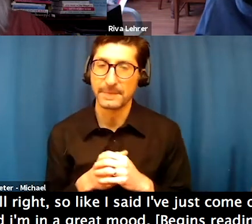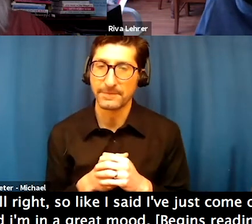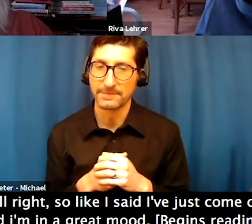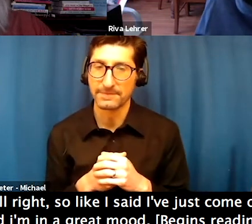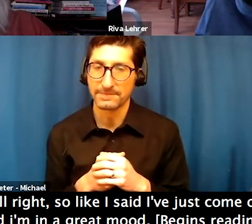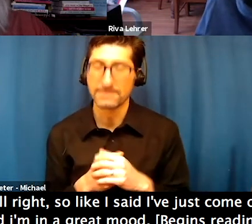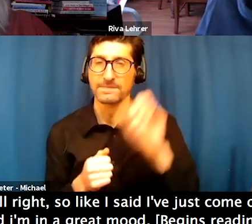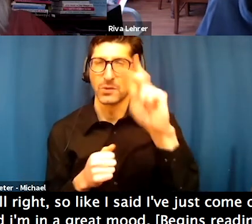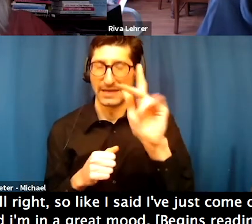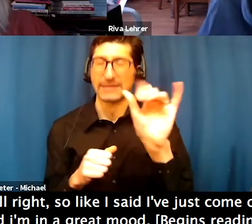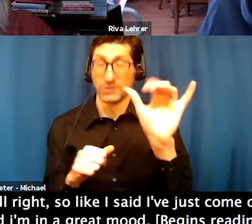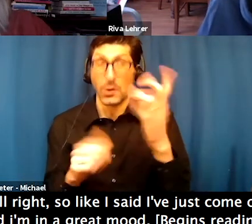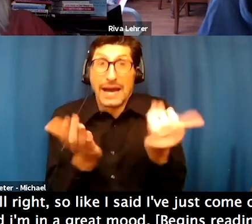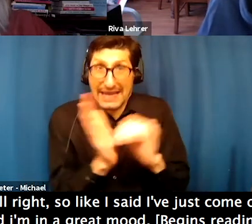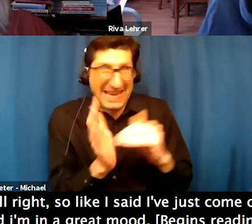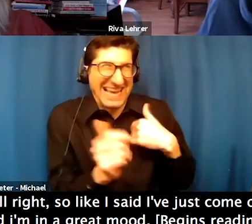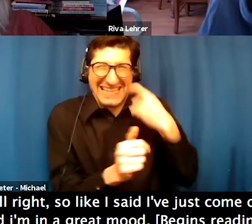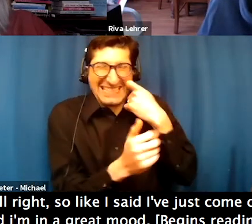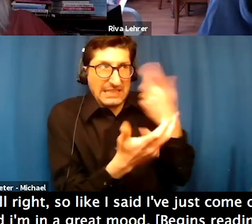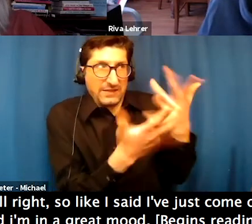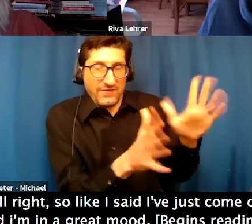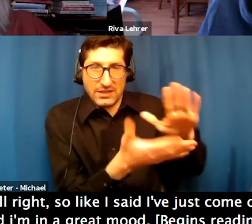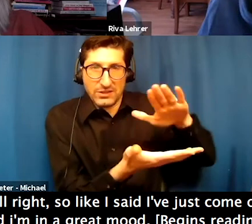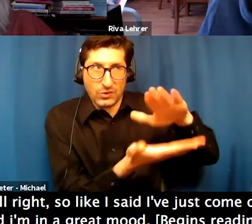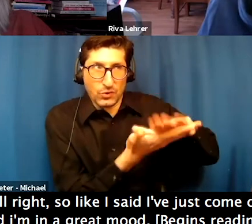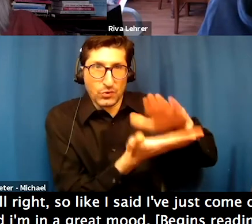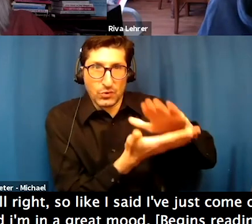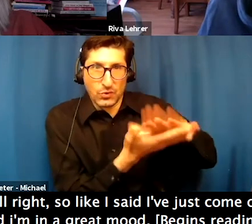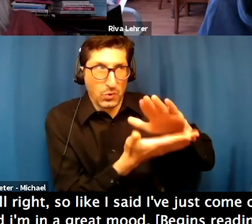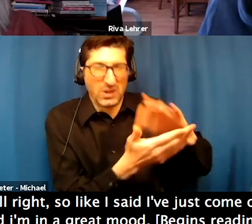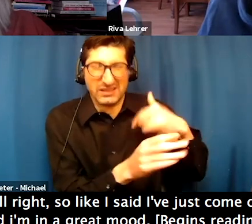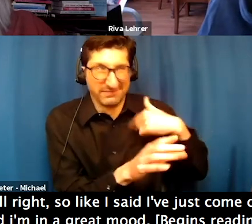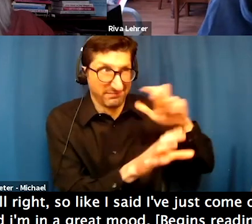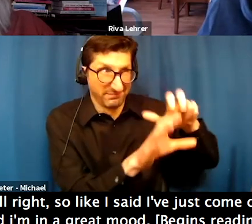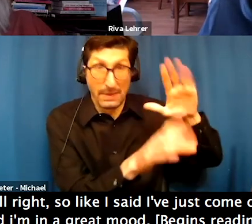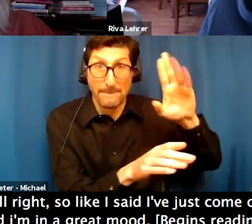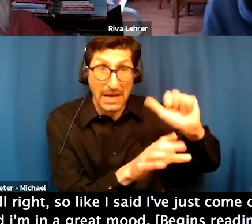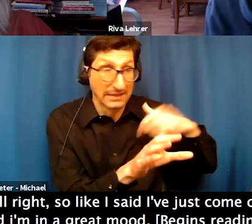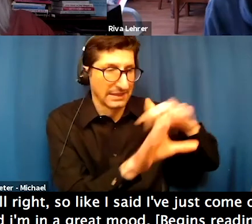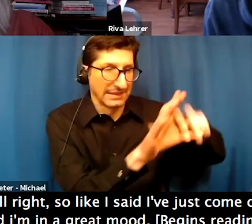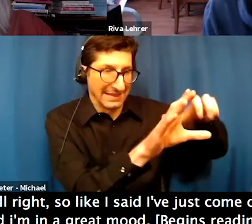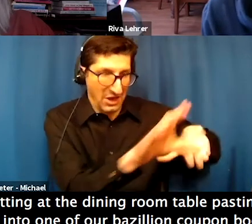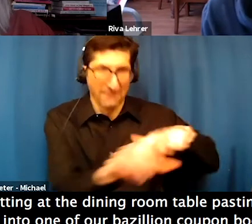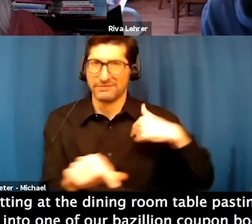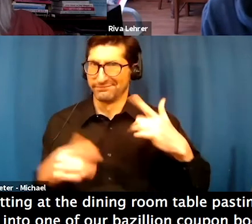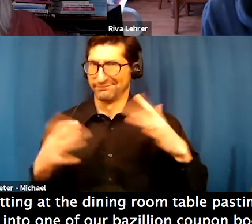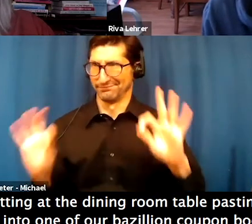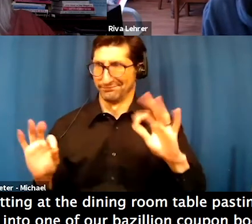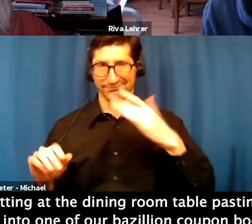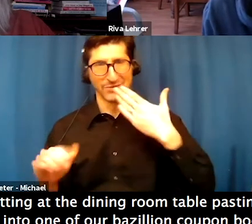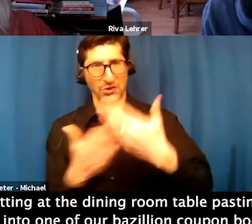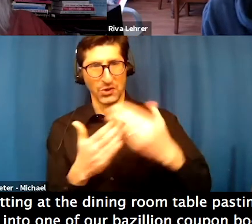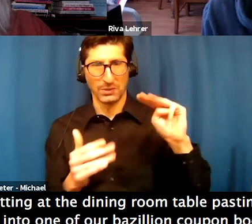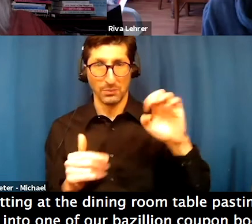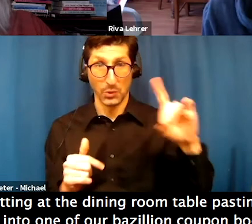Right. So like I said, I've just come off the school bus and I'm in a great mood. Mom was sitting at the dining